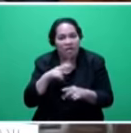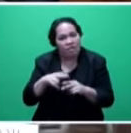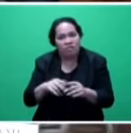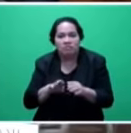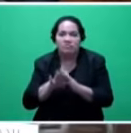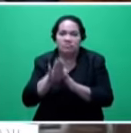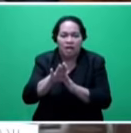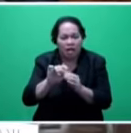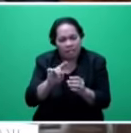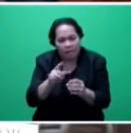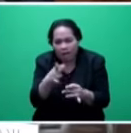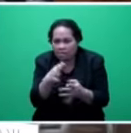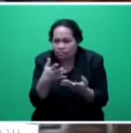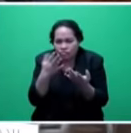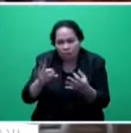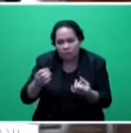ADB's preliminary assessment